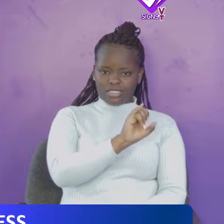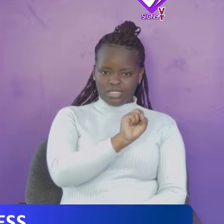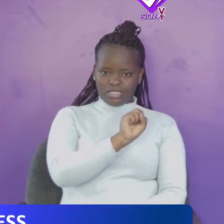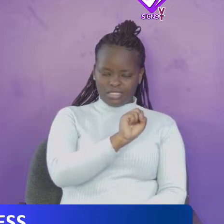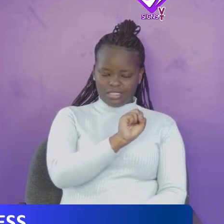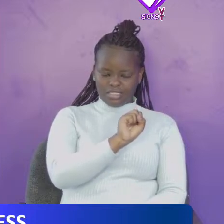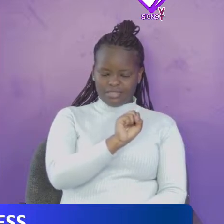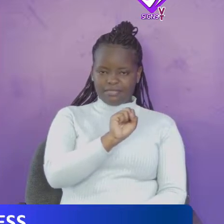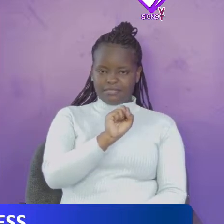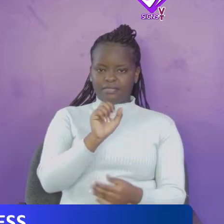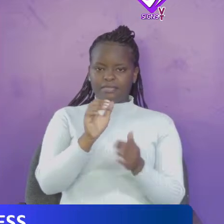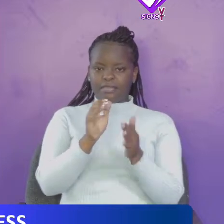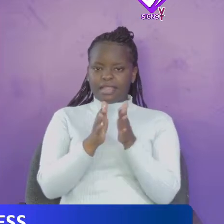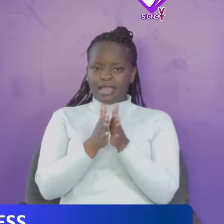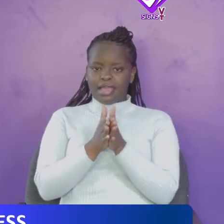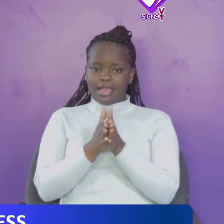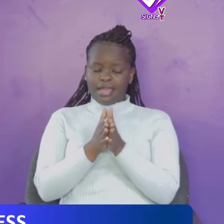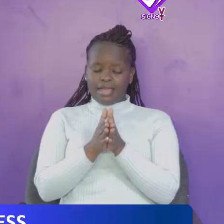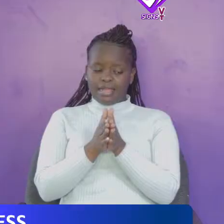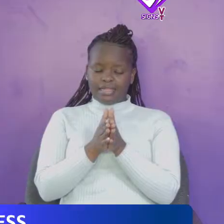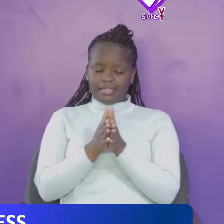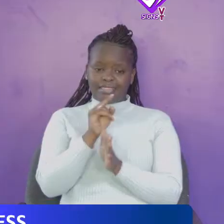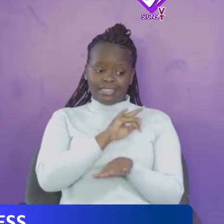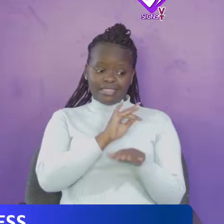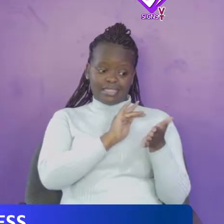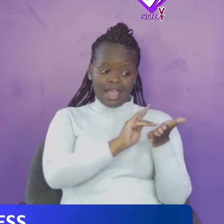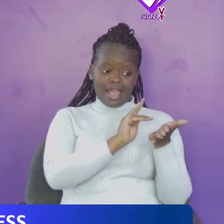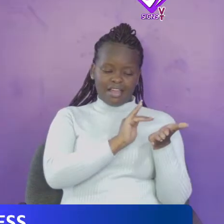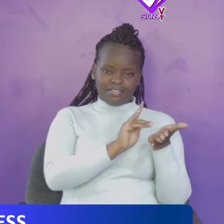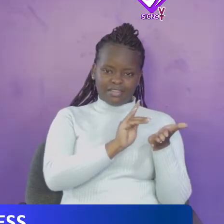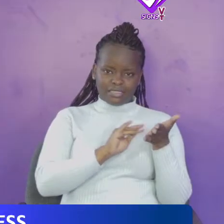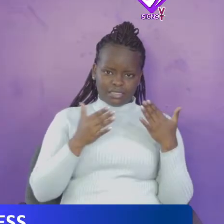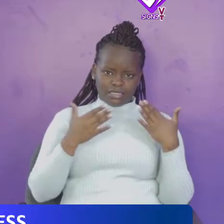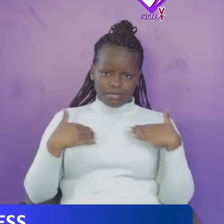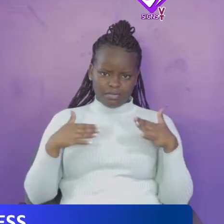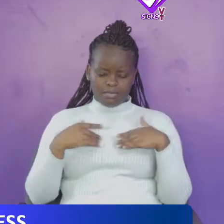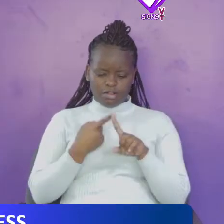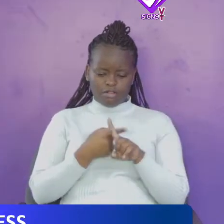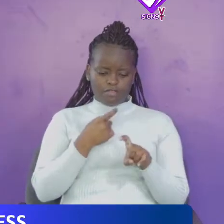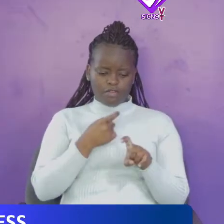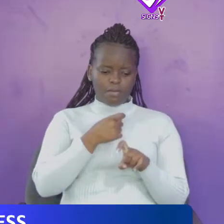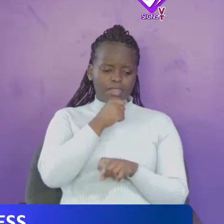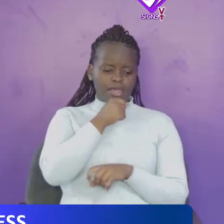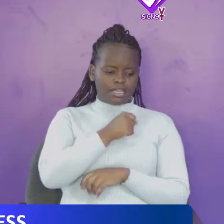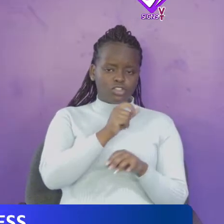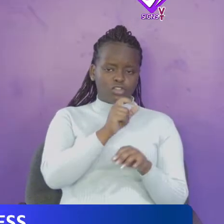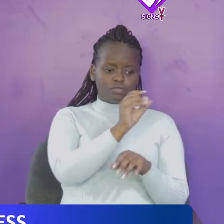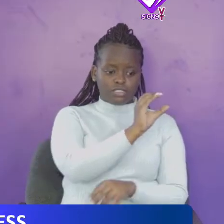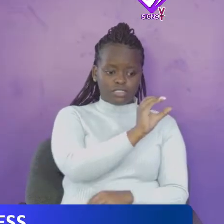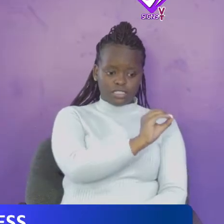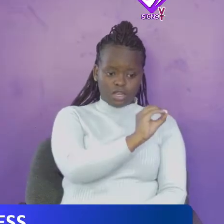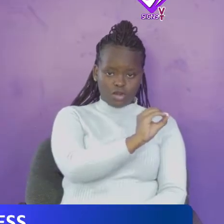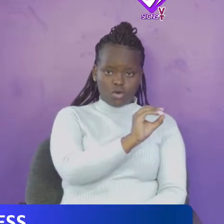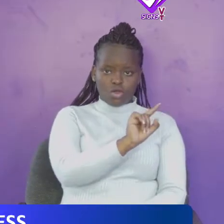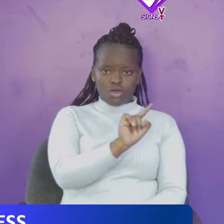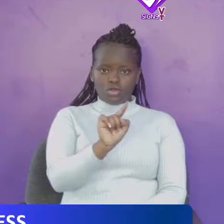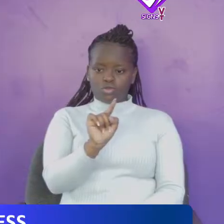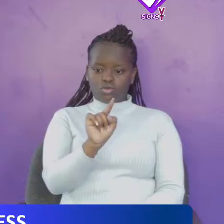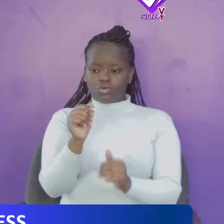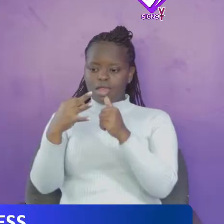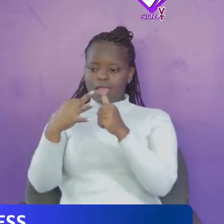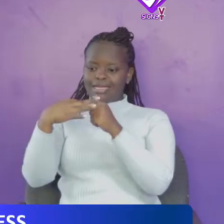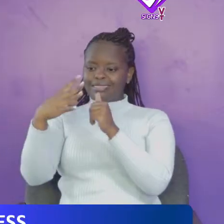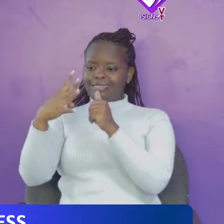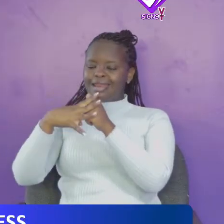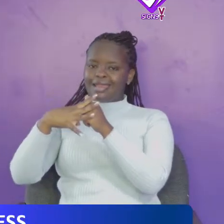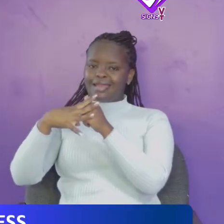Yeah. It affects individuals from the age of 0 to 89 years. However,